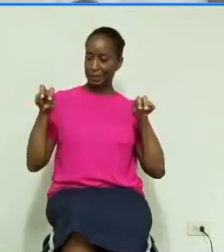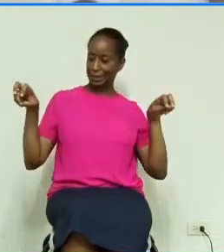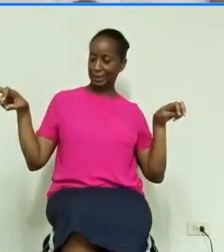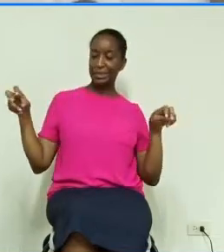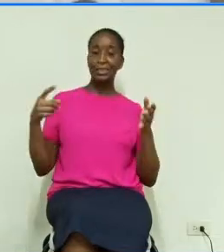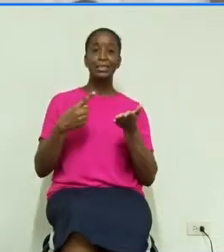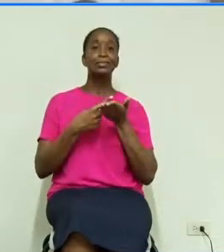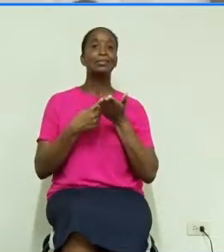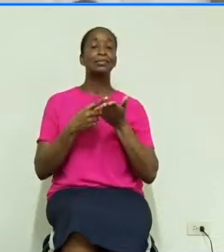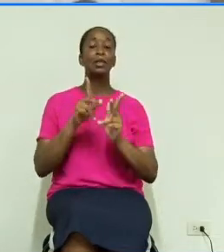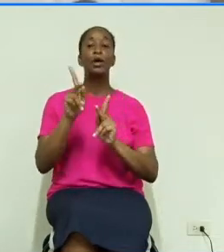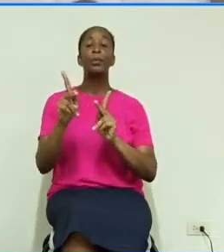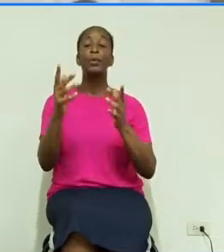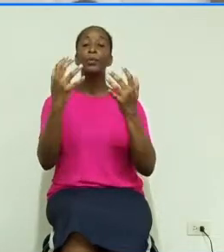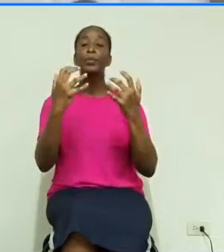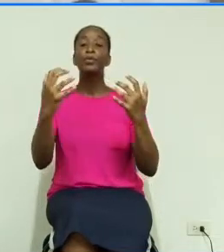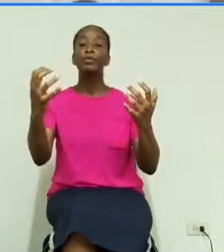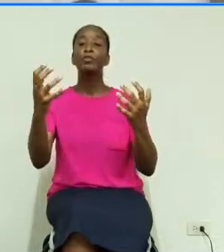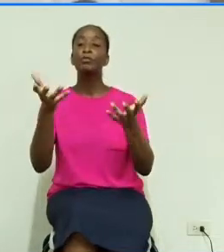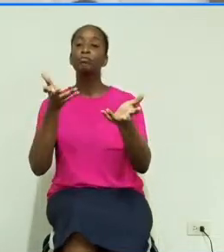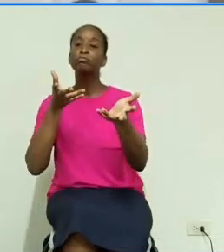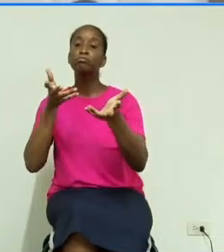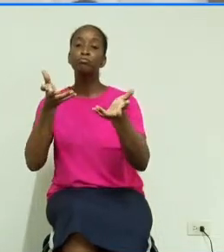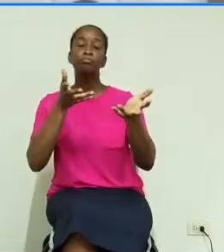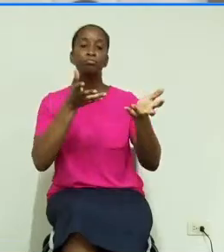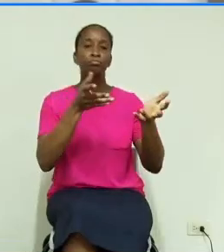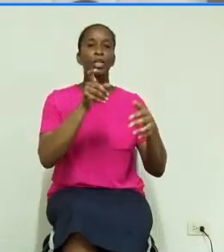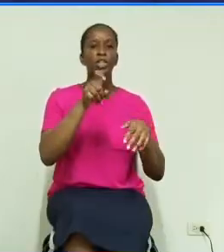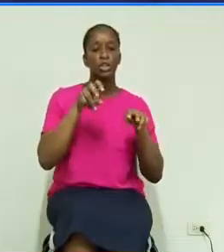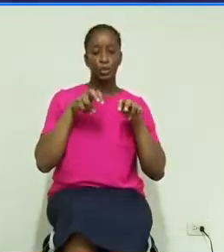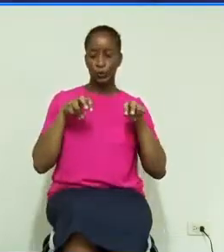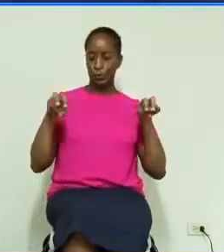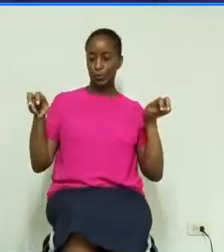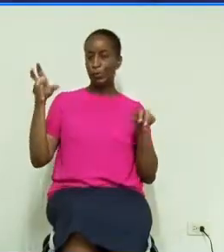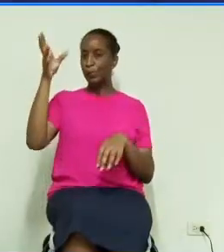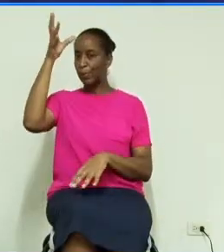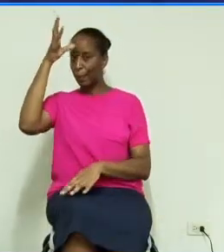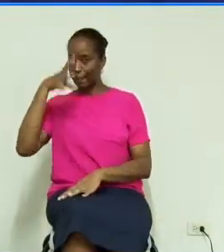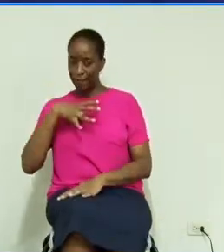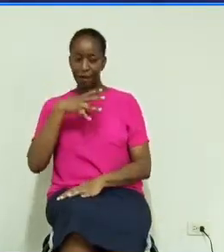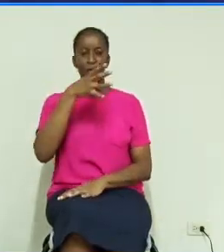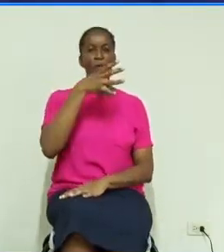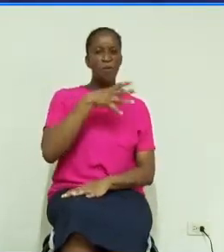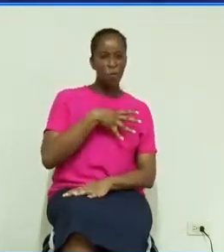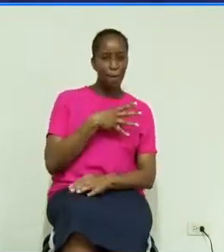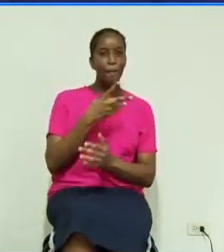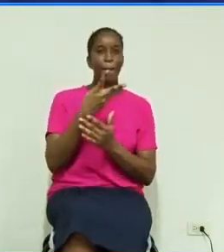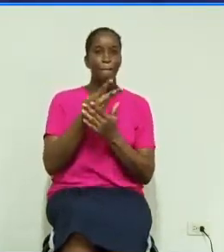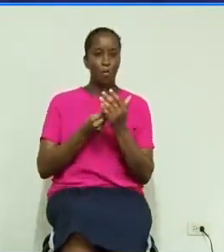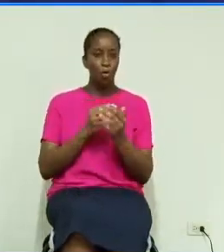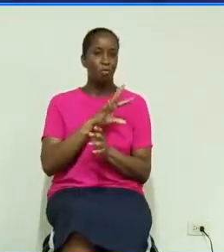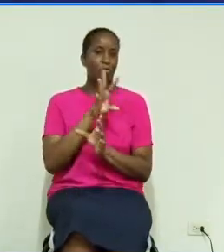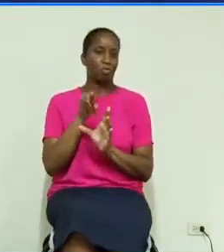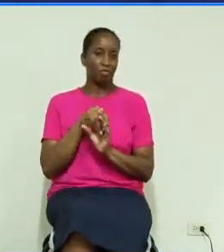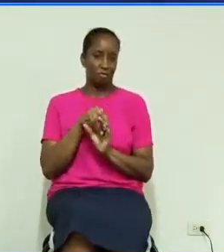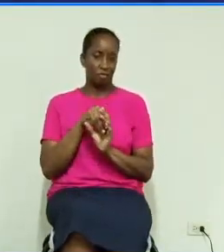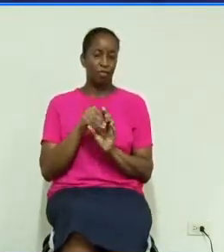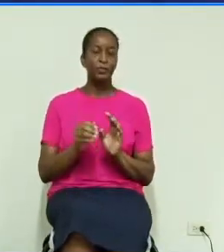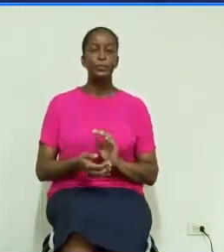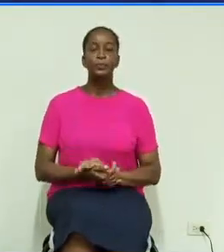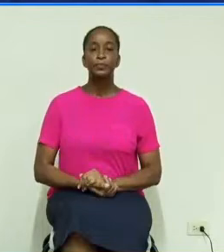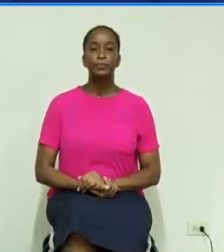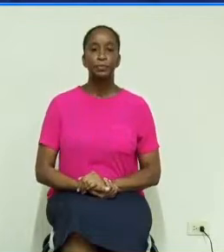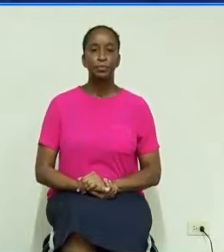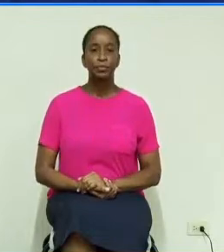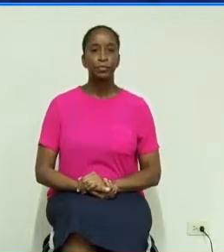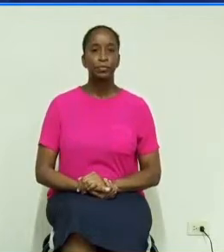inclusive of males as well. And then the last one is perhaps encourage institutions,